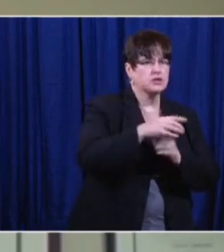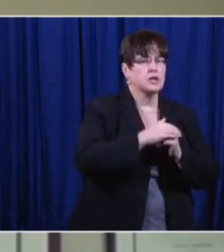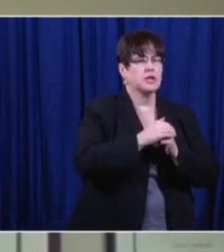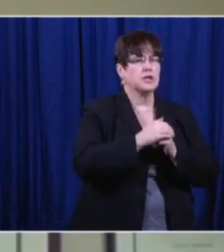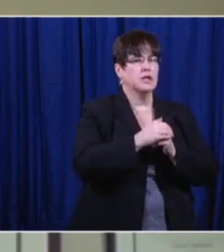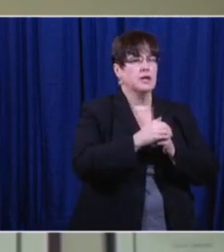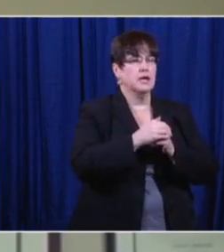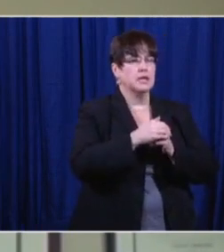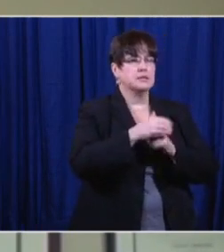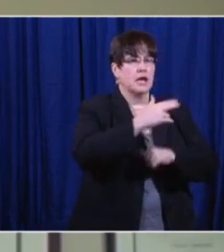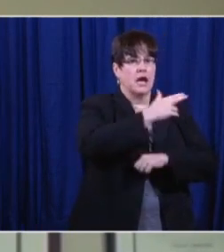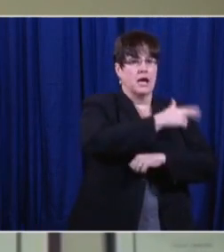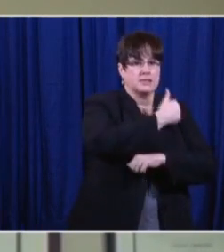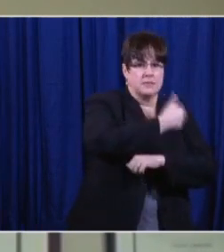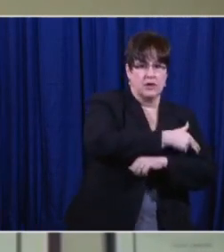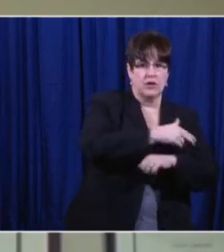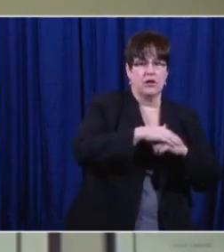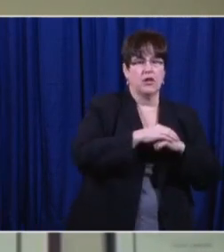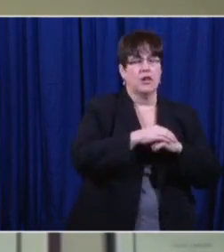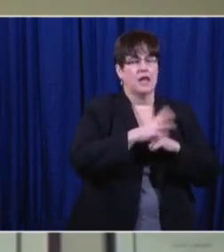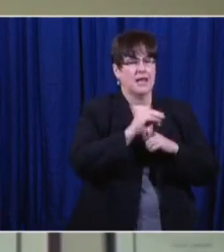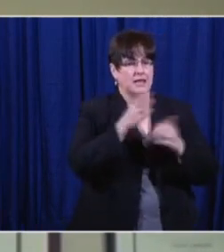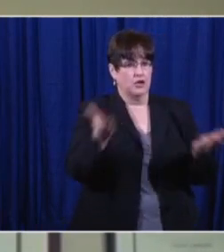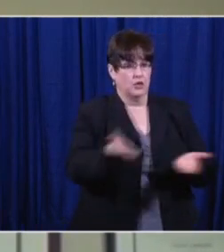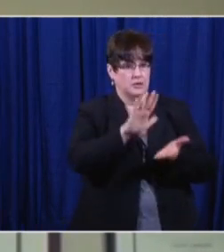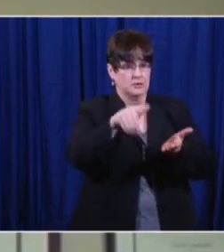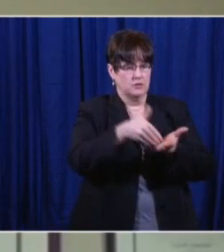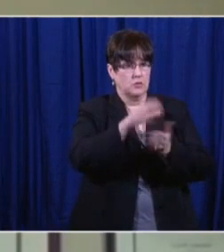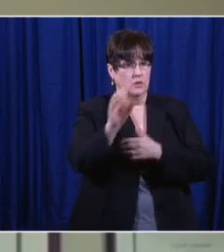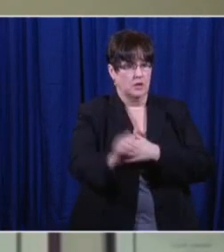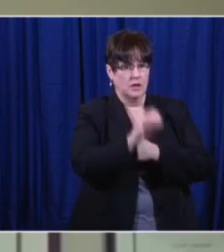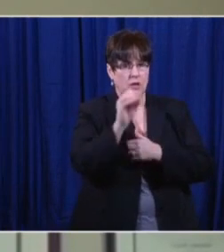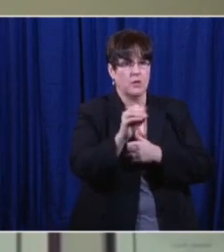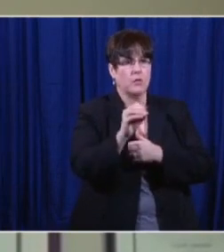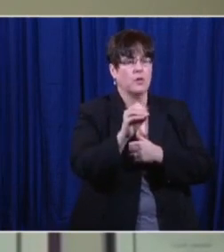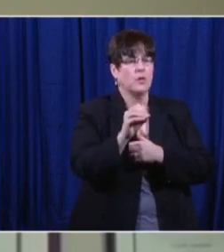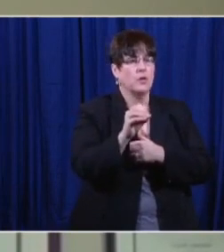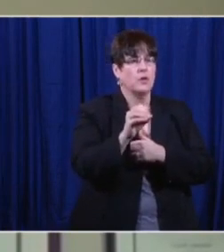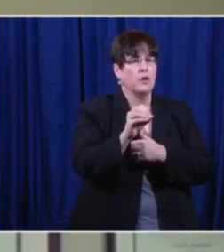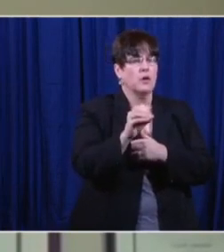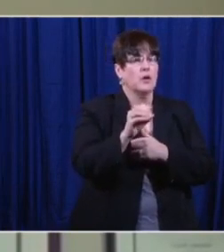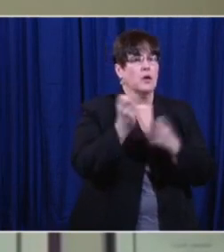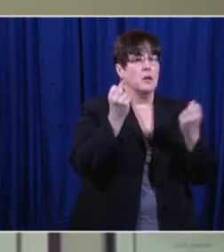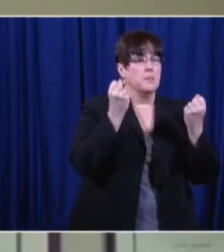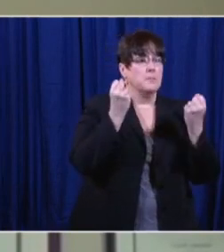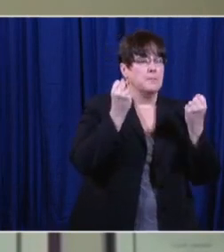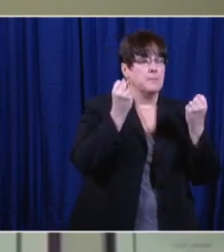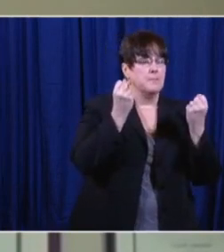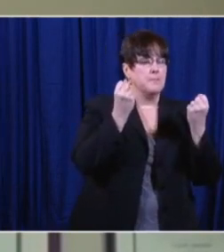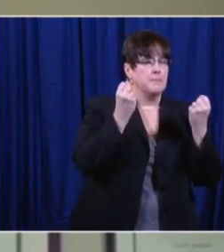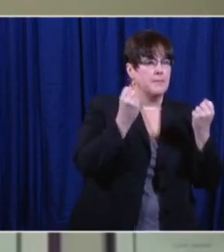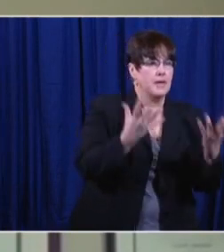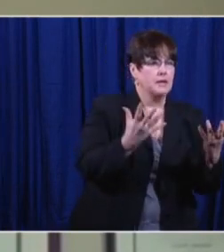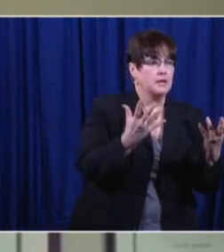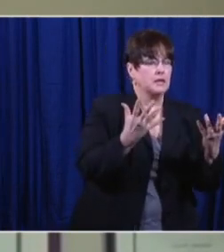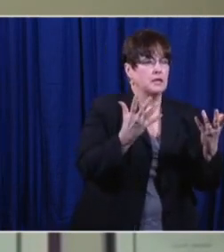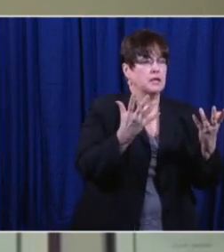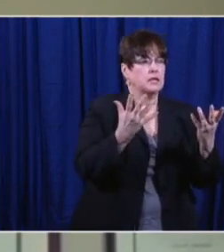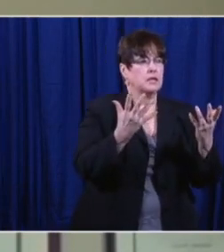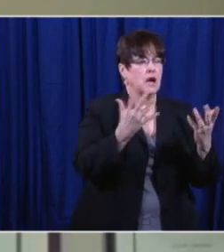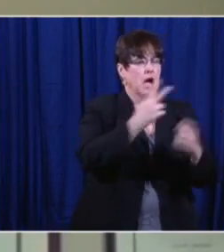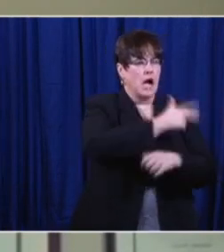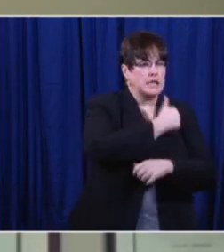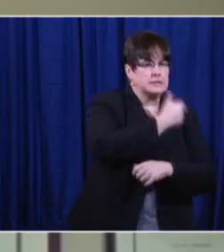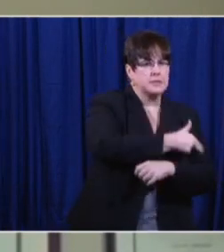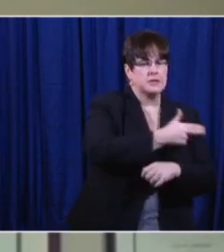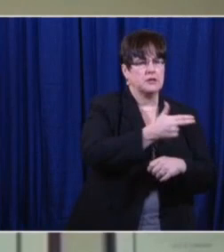Central Ohio. I guess it's for Dr. Thomas. And a lot of them really expressed that they were concerned that they don't have a place, a centralized area to